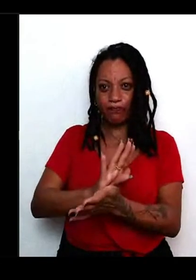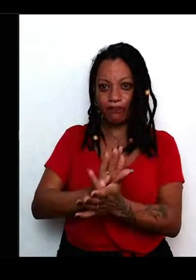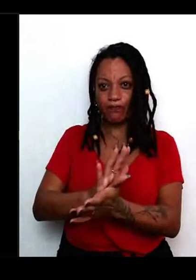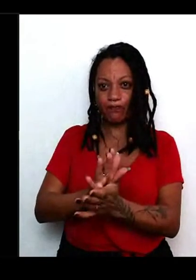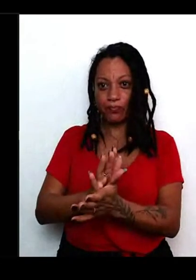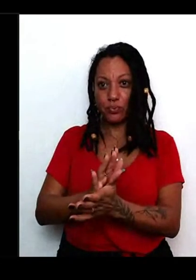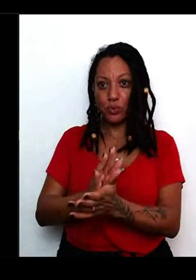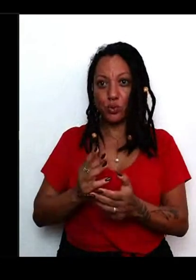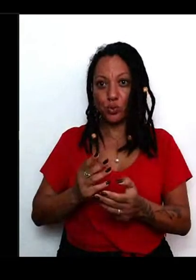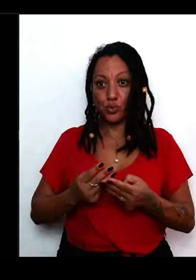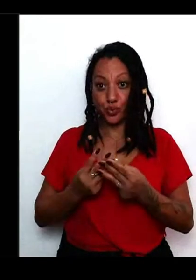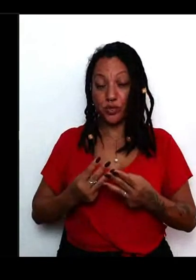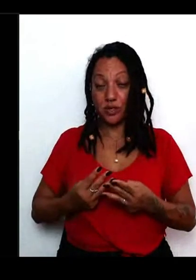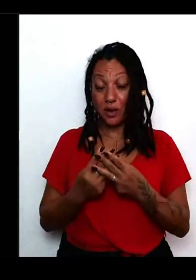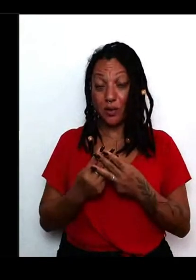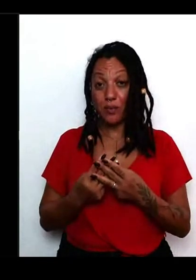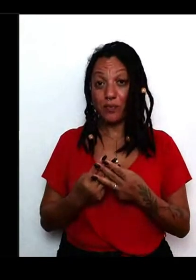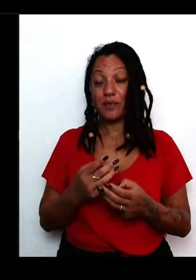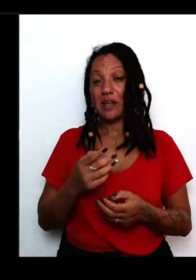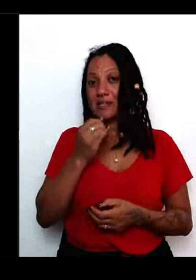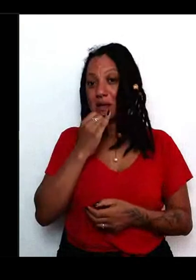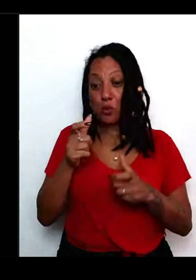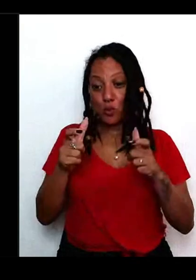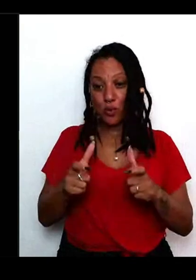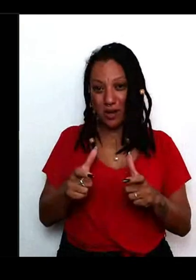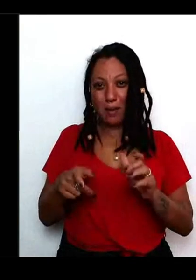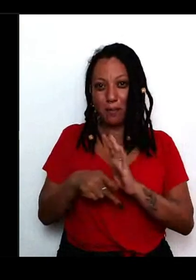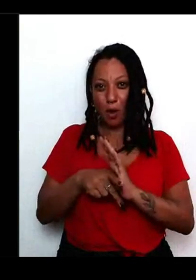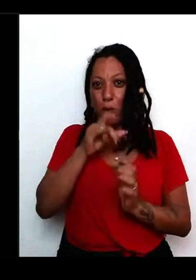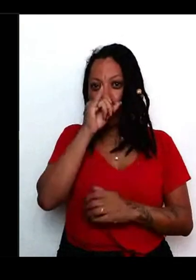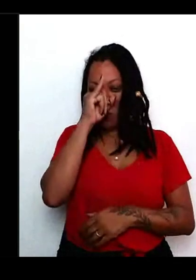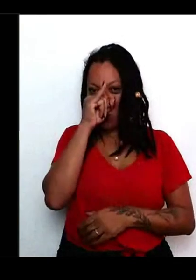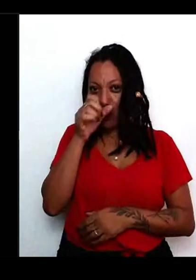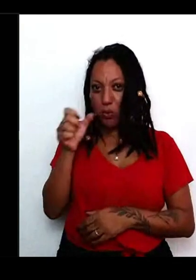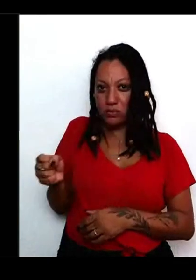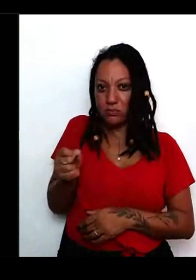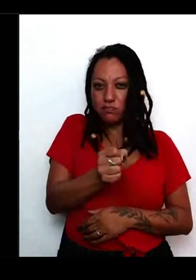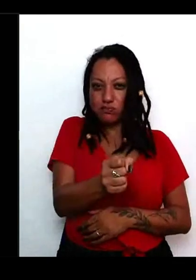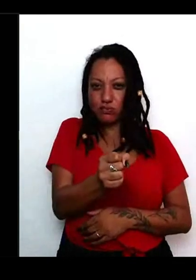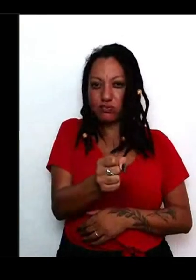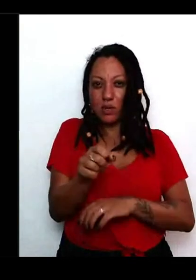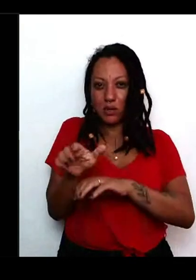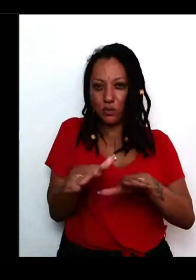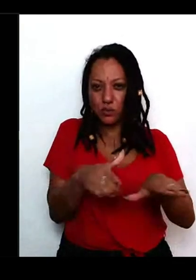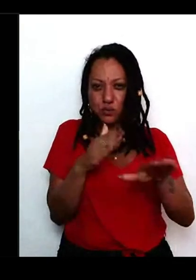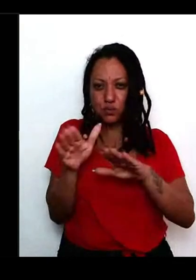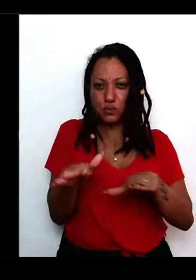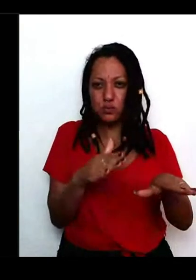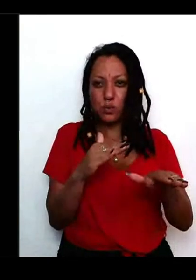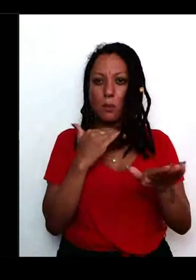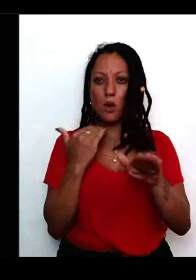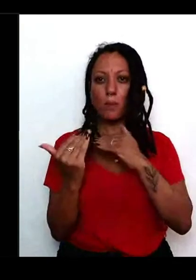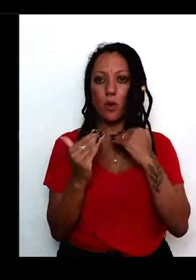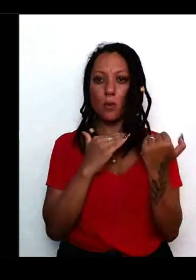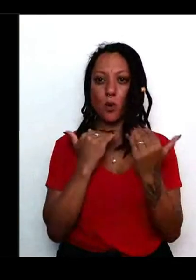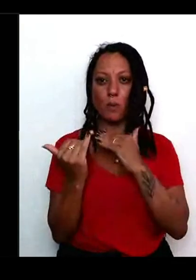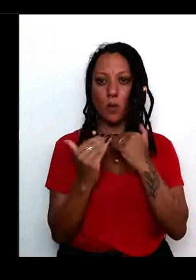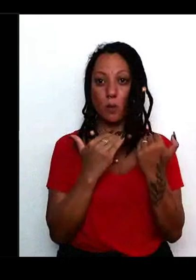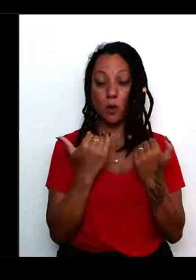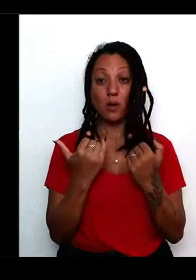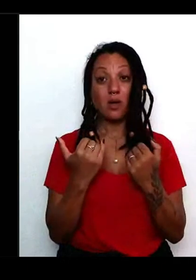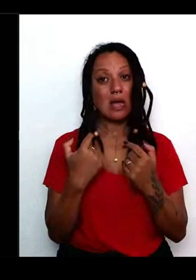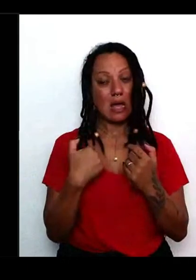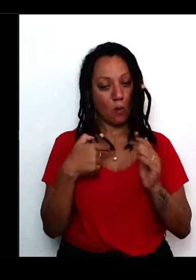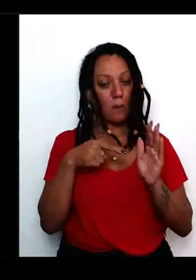on the assembly line I learned in my research they processed people who were defined as pigs